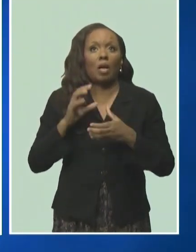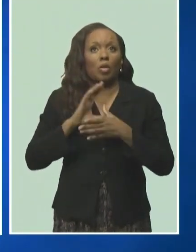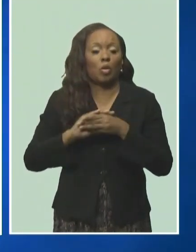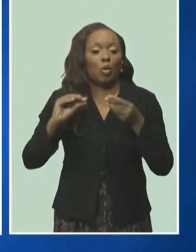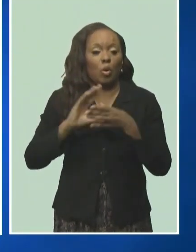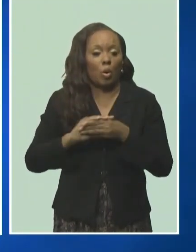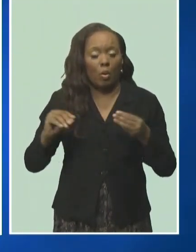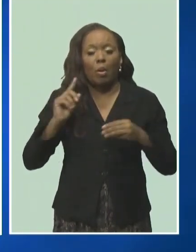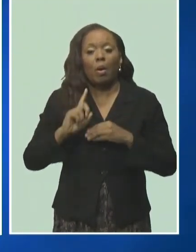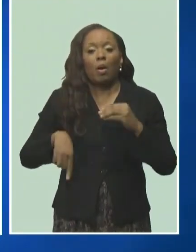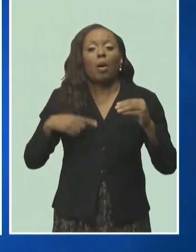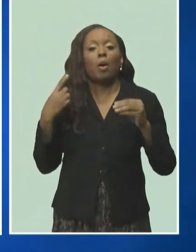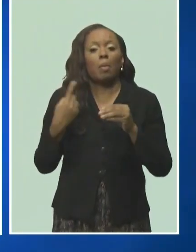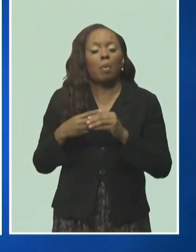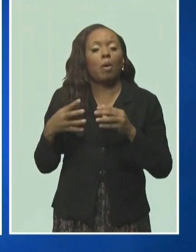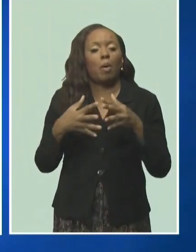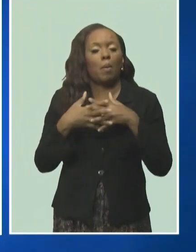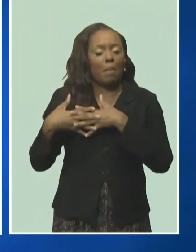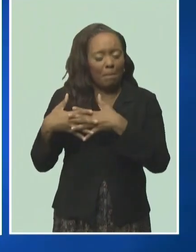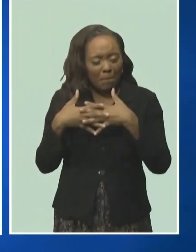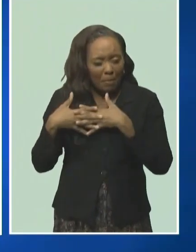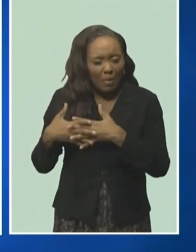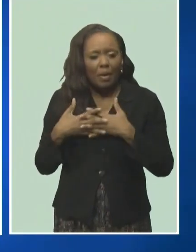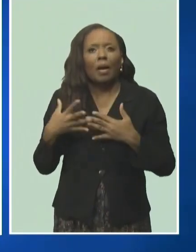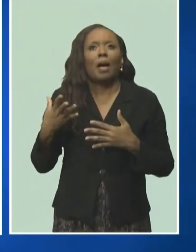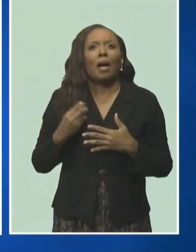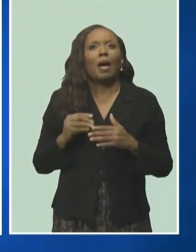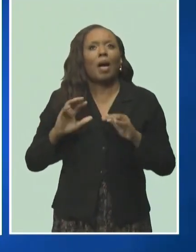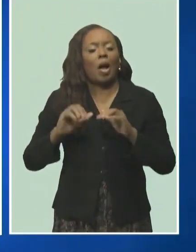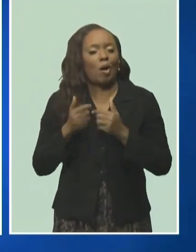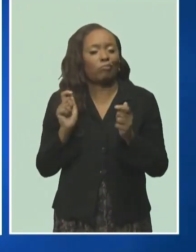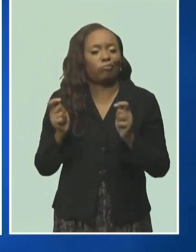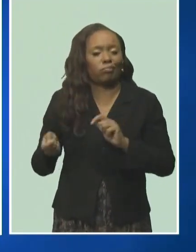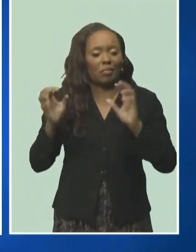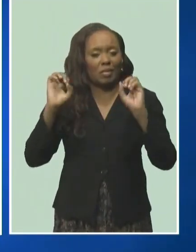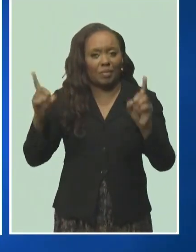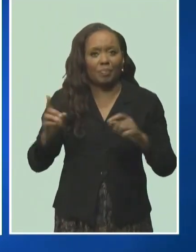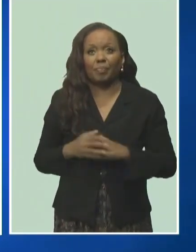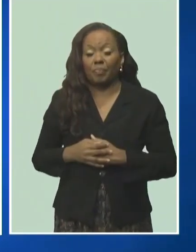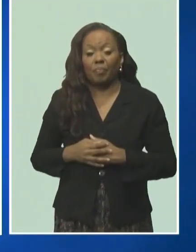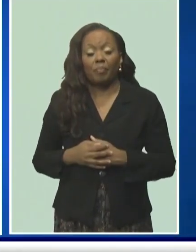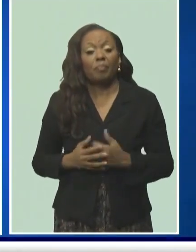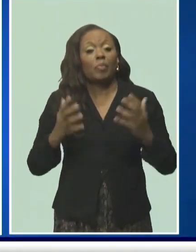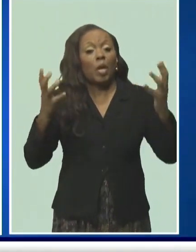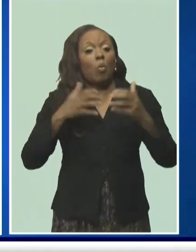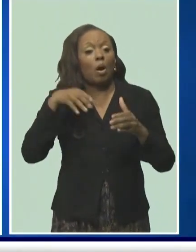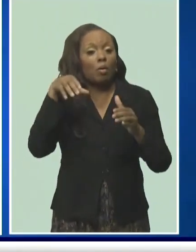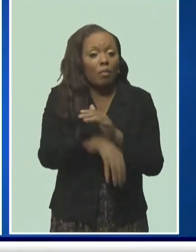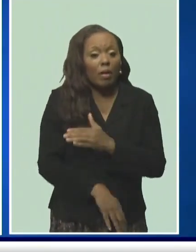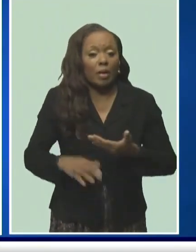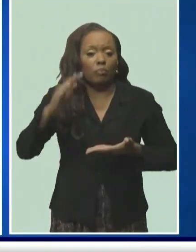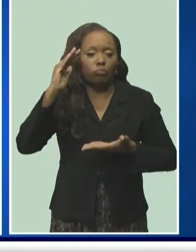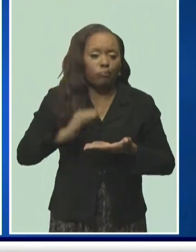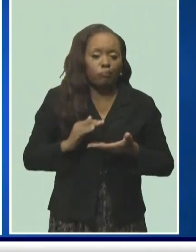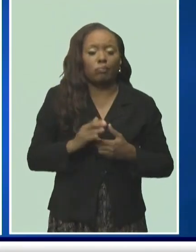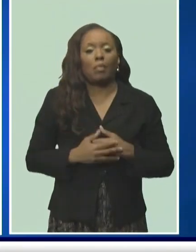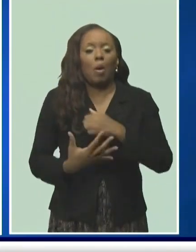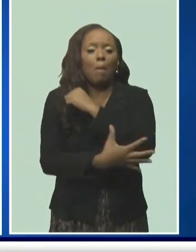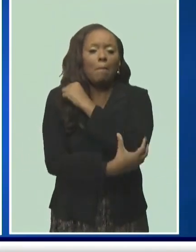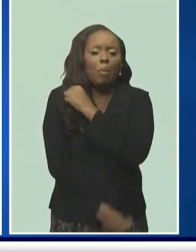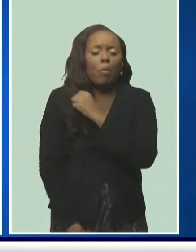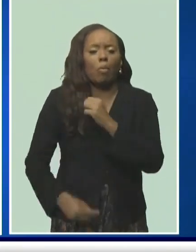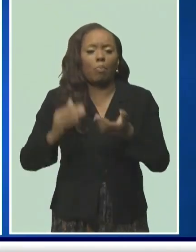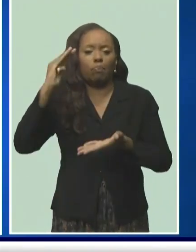the future of learning. We're going to see crime go down in this country, if we're going to see poverty go down in this country, if we're going to see youngsters